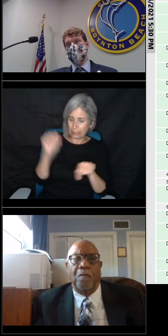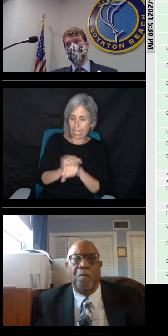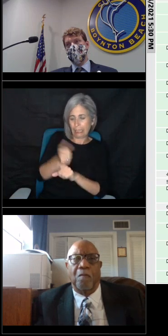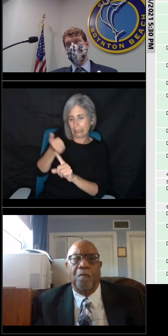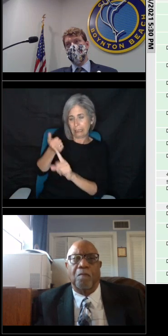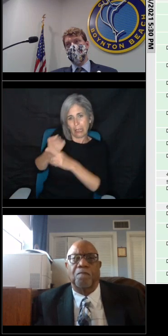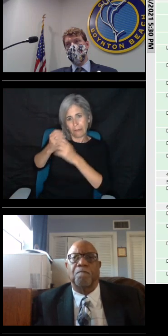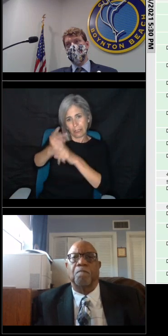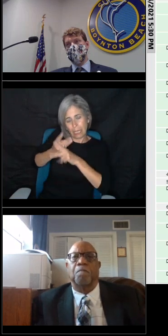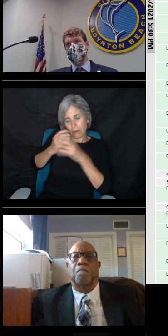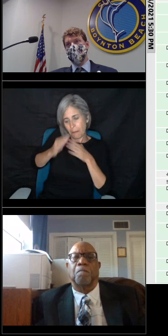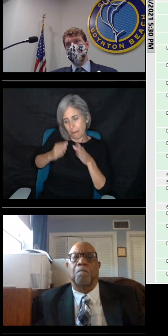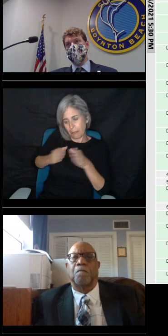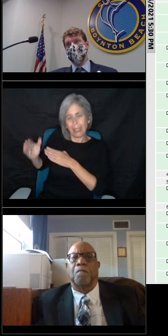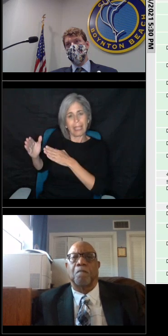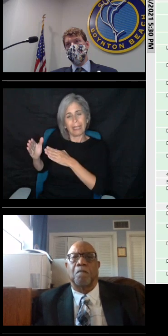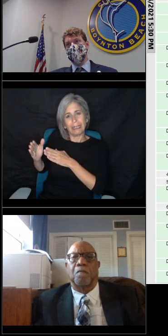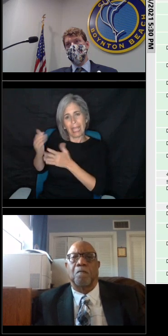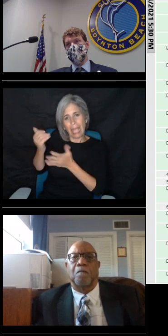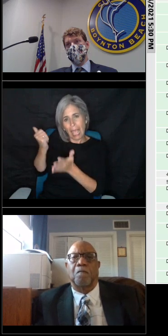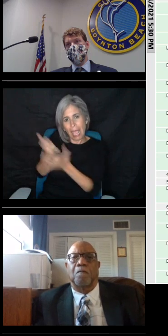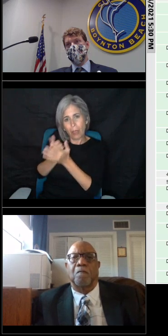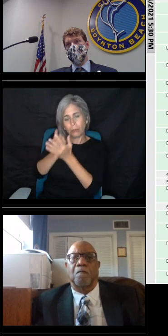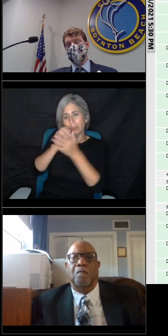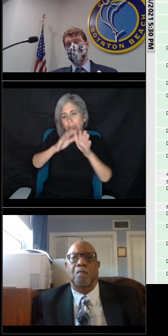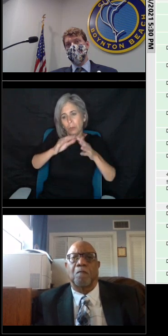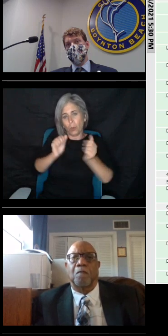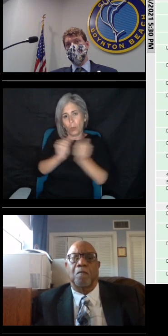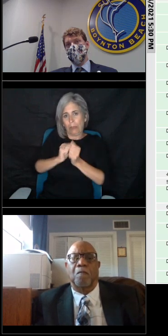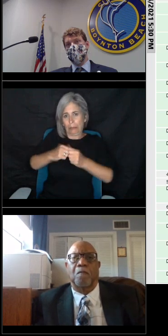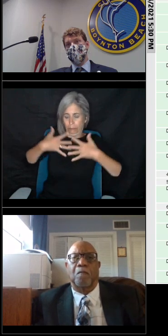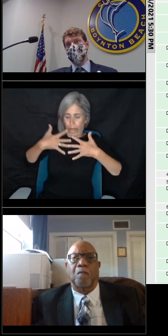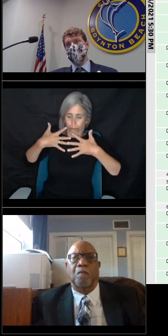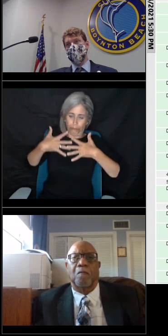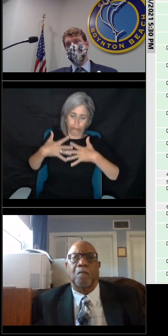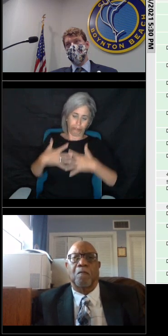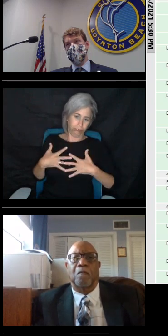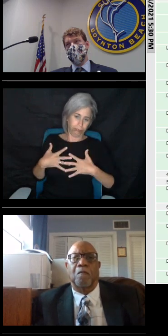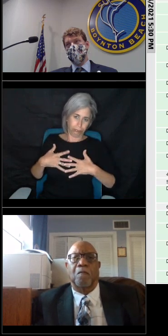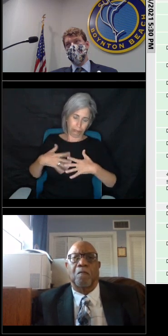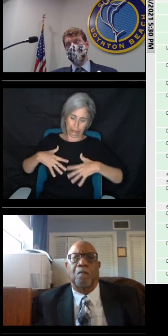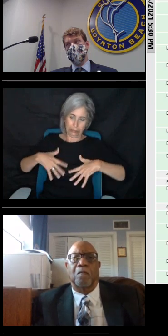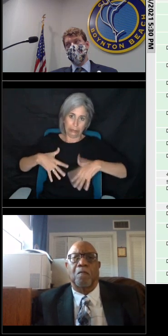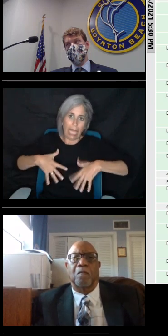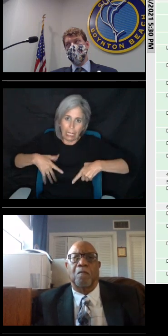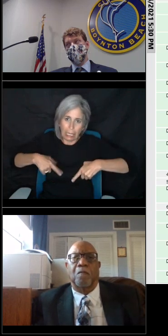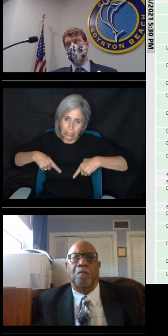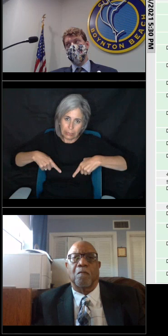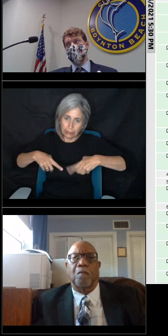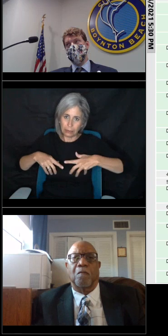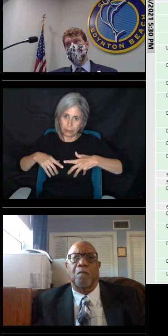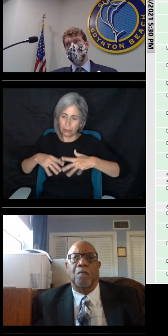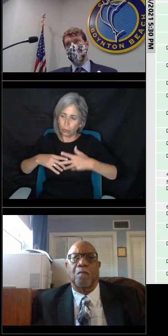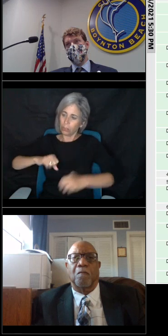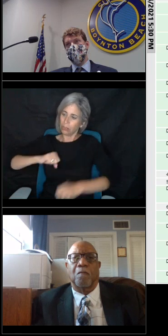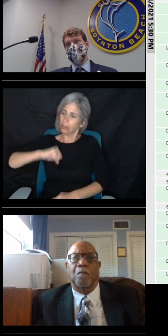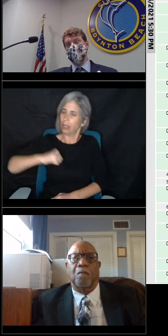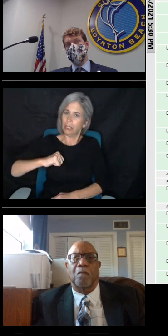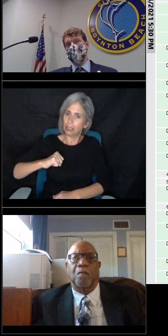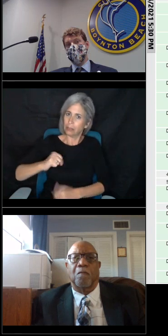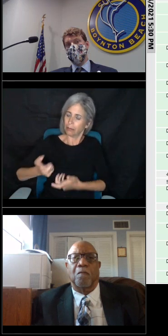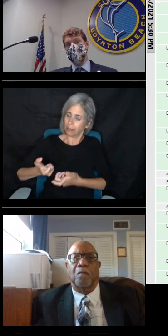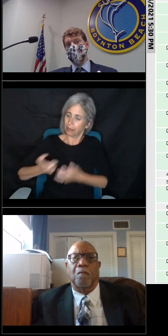can help us better cope with anxiety and depression. It is our resilience that gives us hope to reach